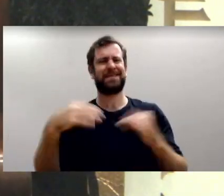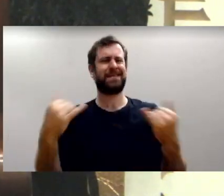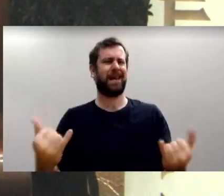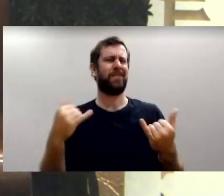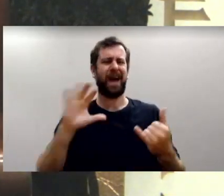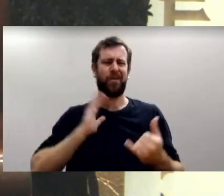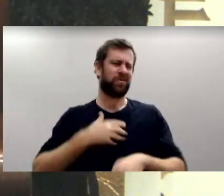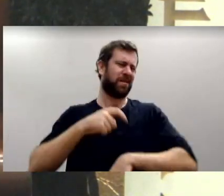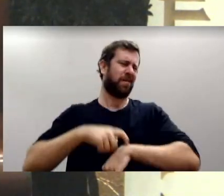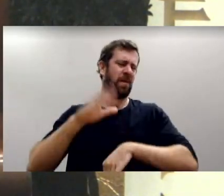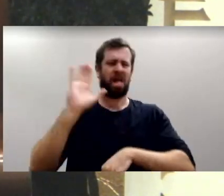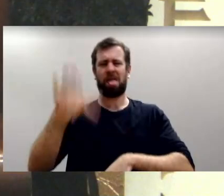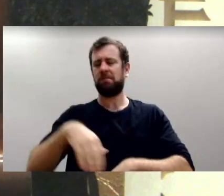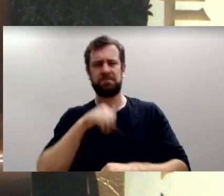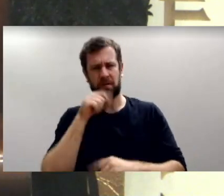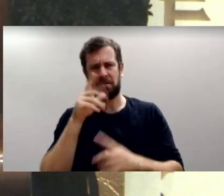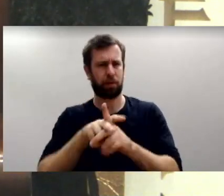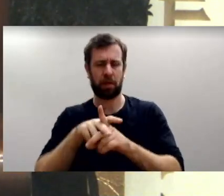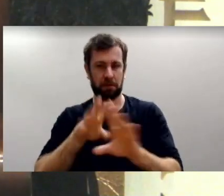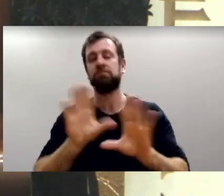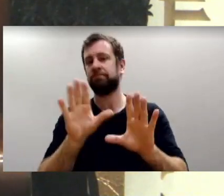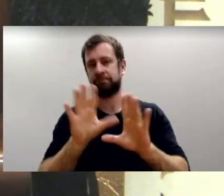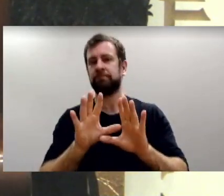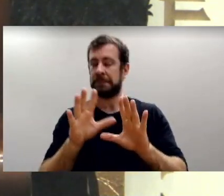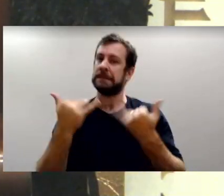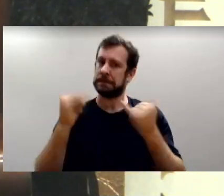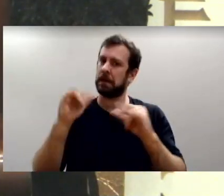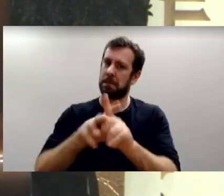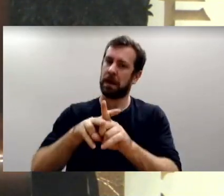time and place. Well,